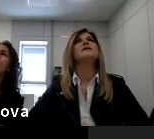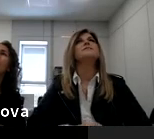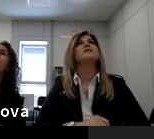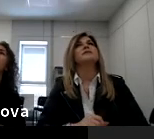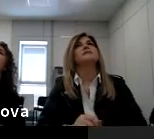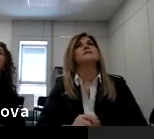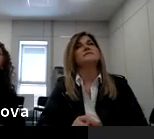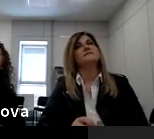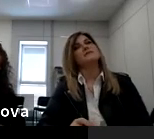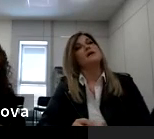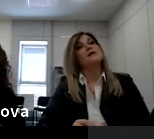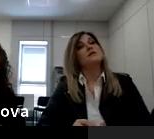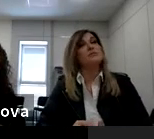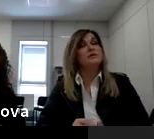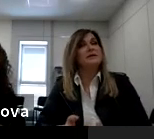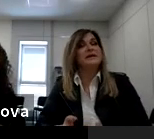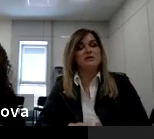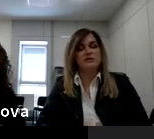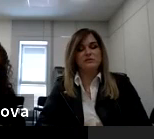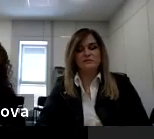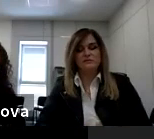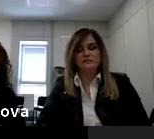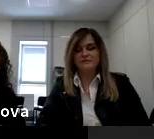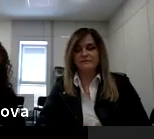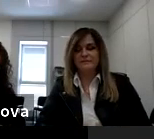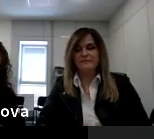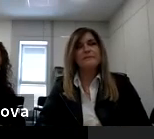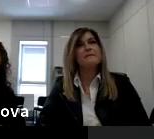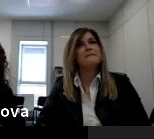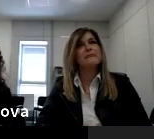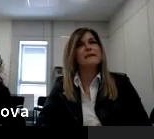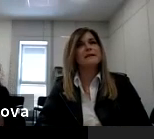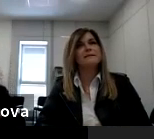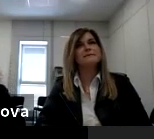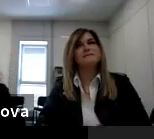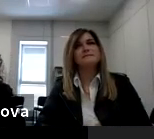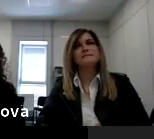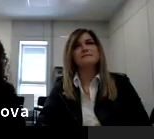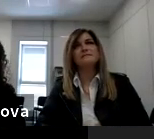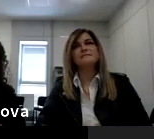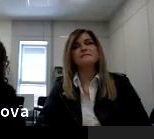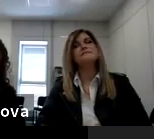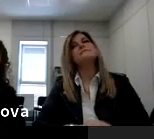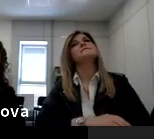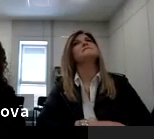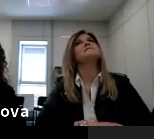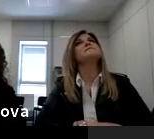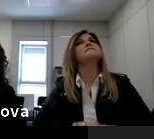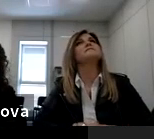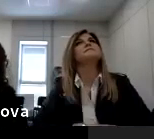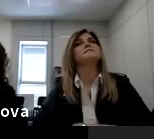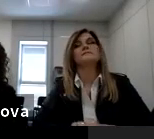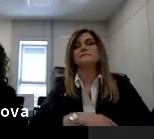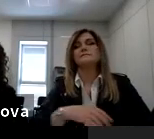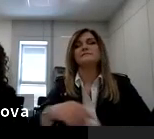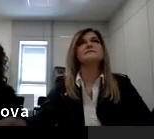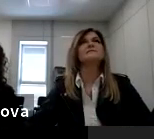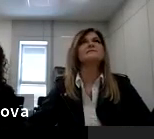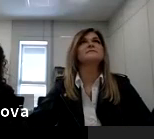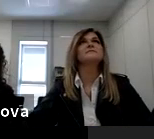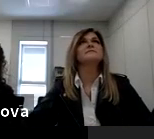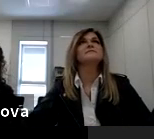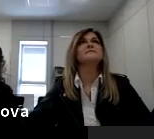Oh, perfect. Yeah. So about application. Okay, great. It's my turn to speak.